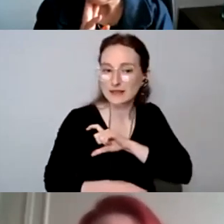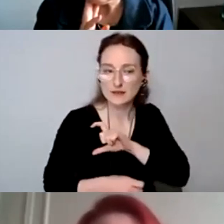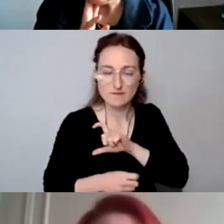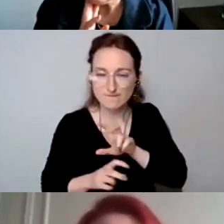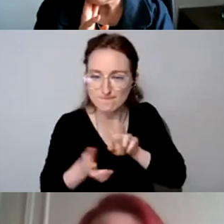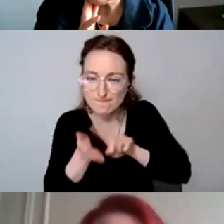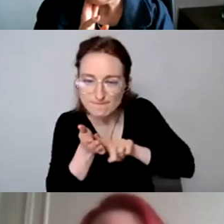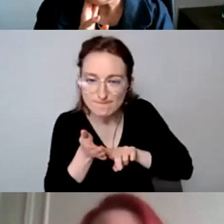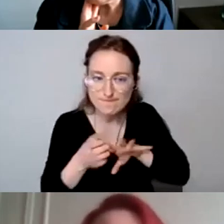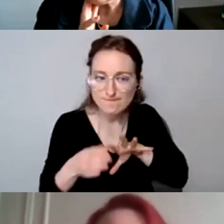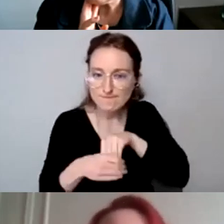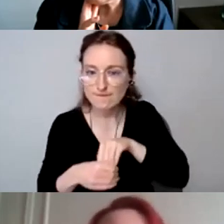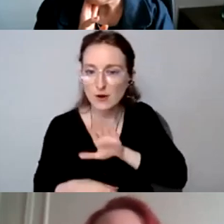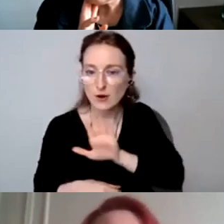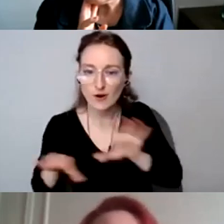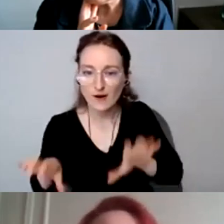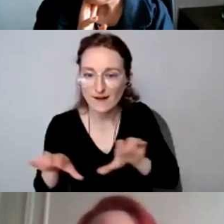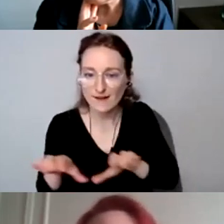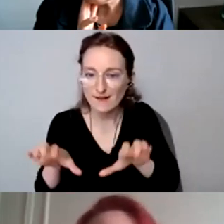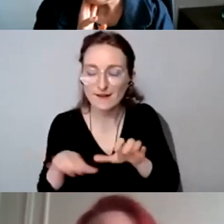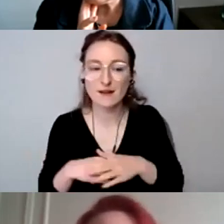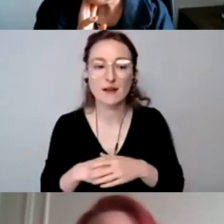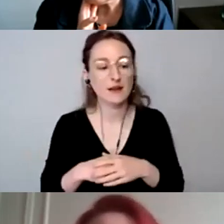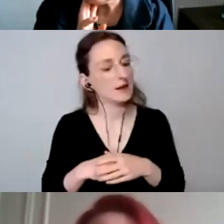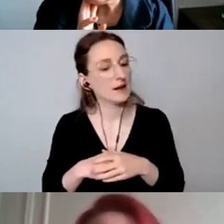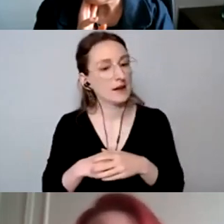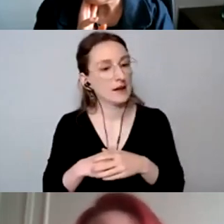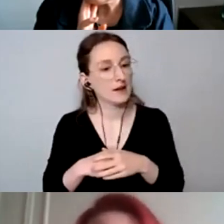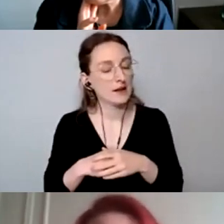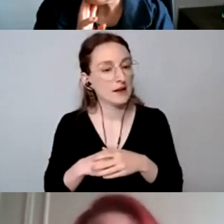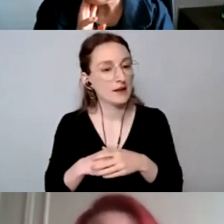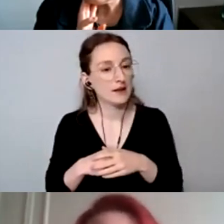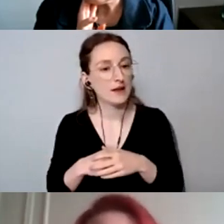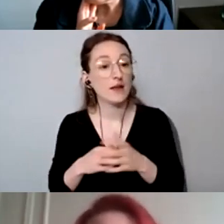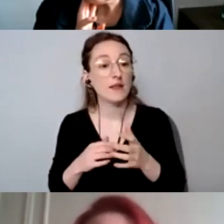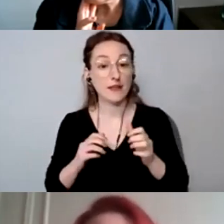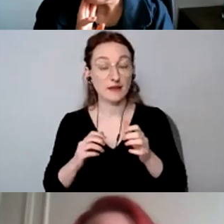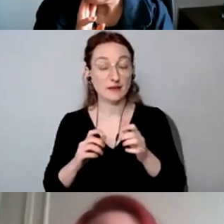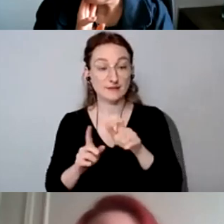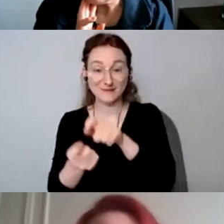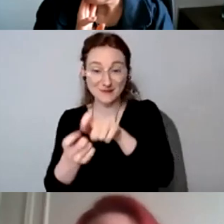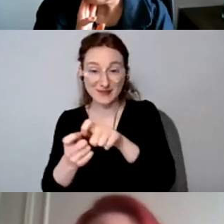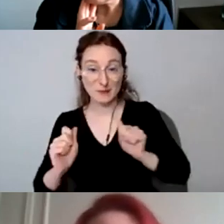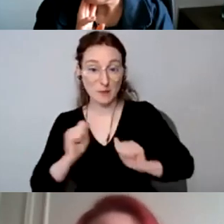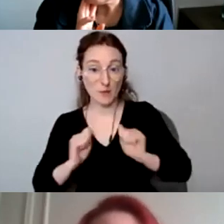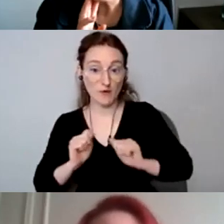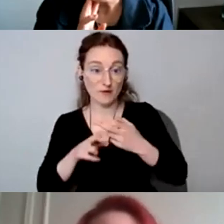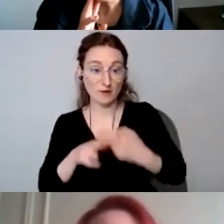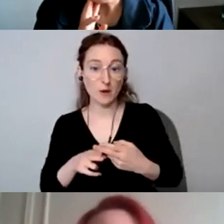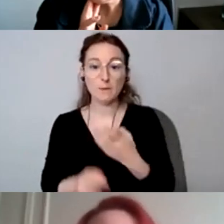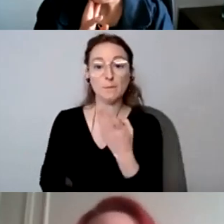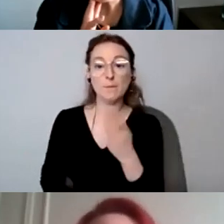her activities was the performance called Blue and Pink, when they